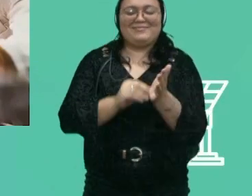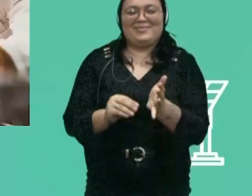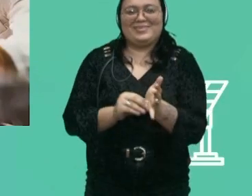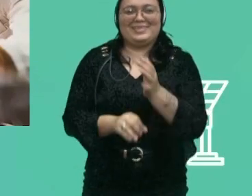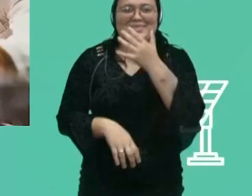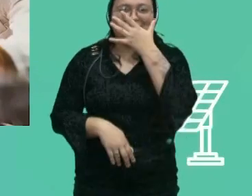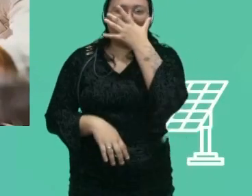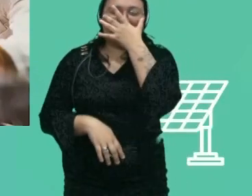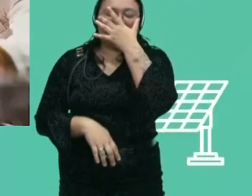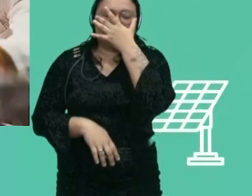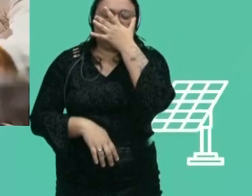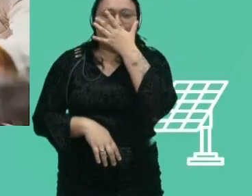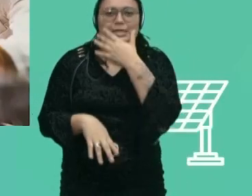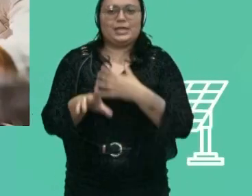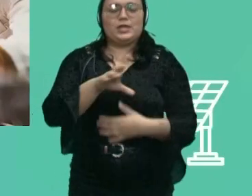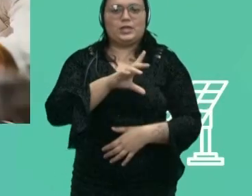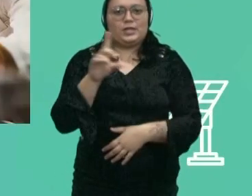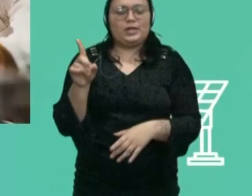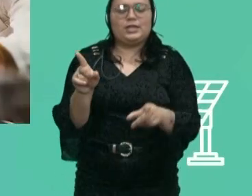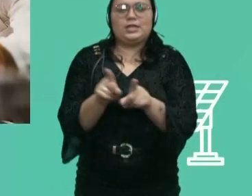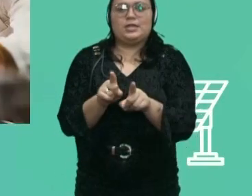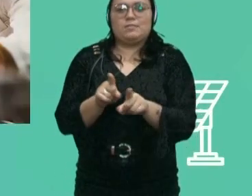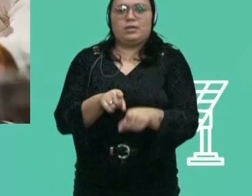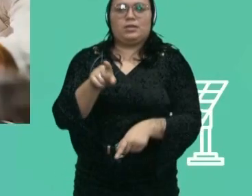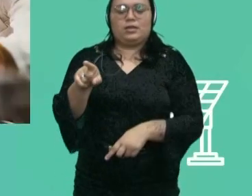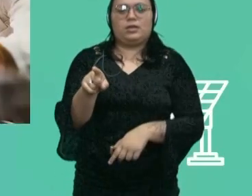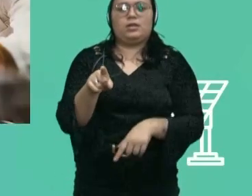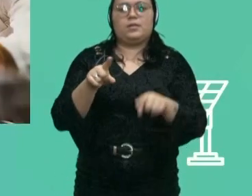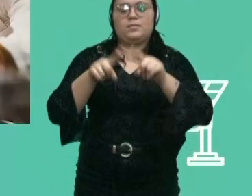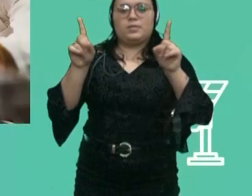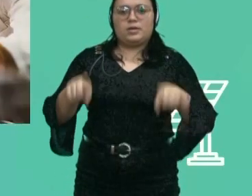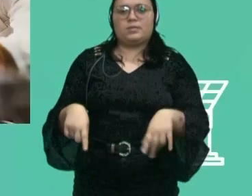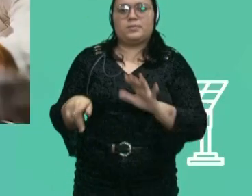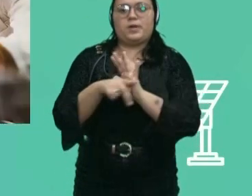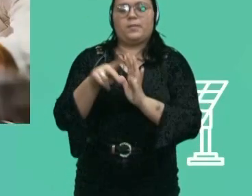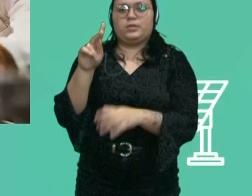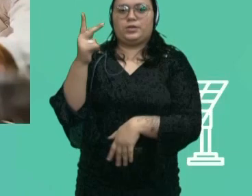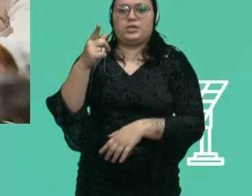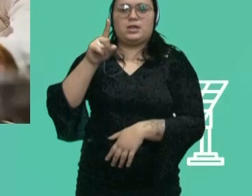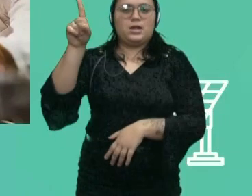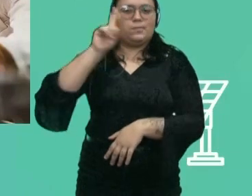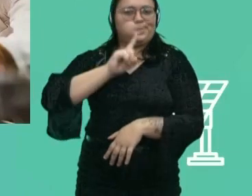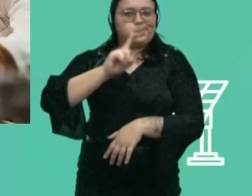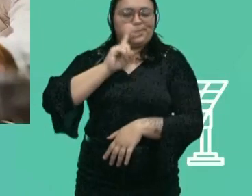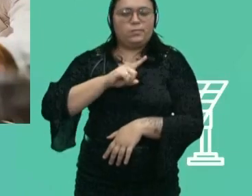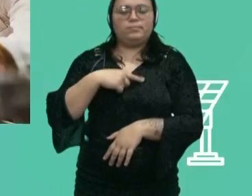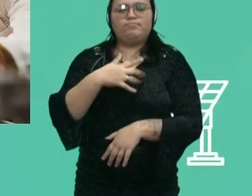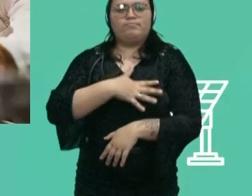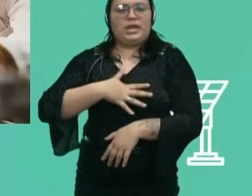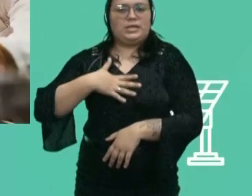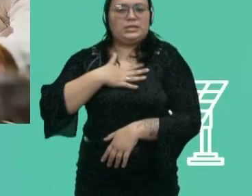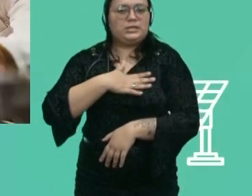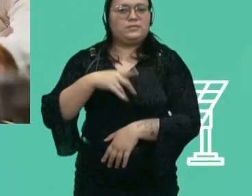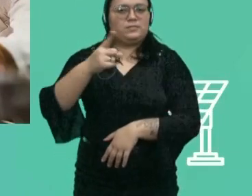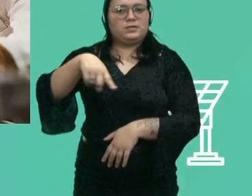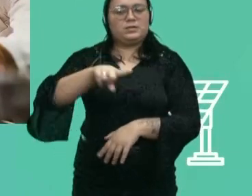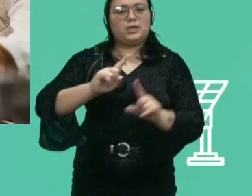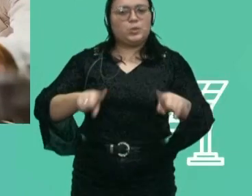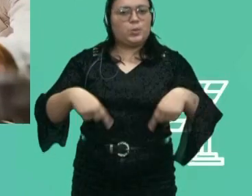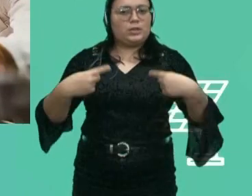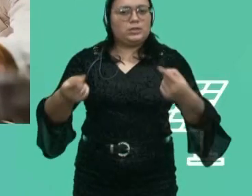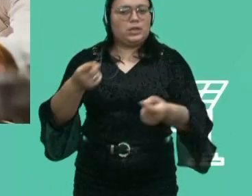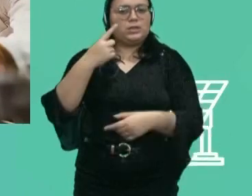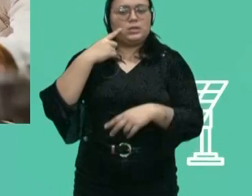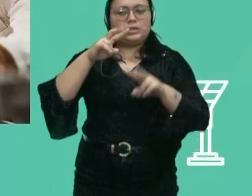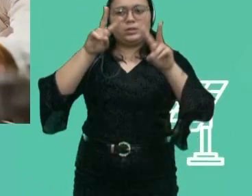Energy hydrogen programs. So I'm really pleased to be able to give an update, and I have three main messages today. I've been